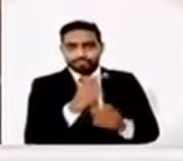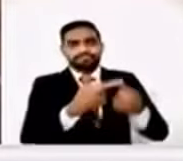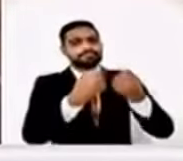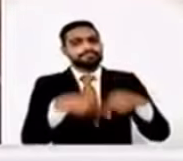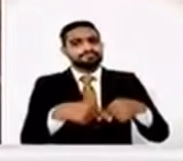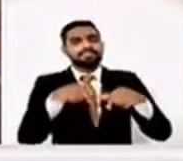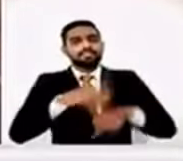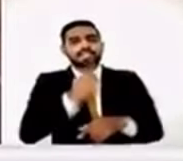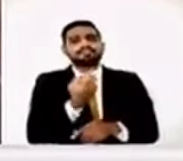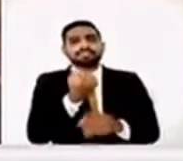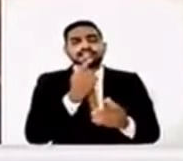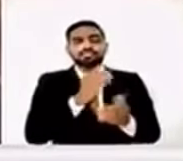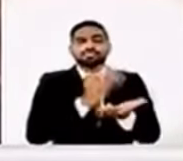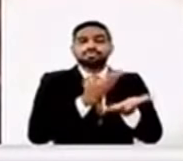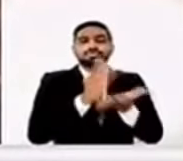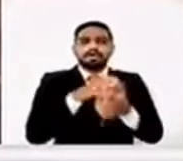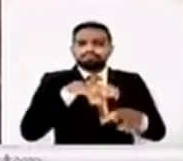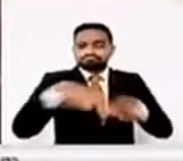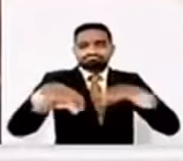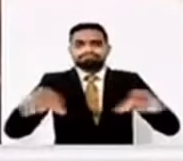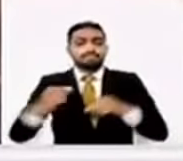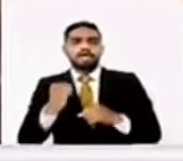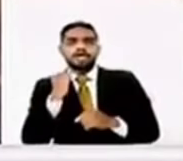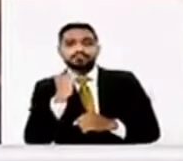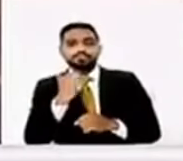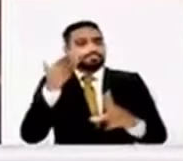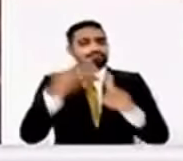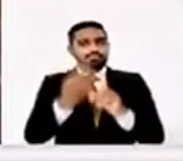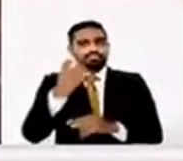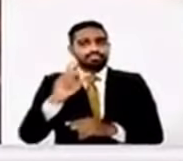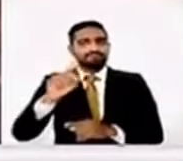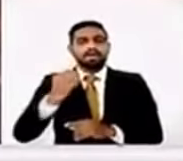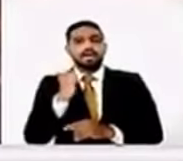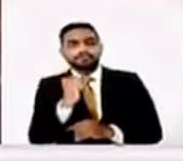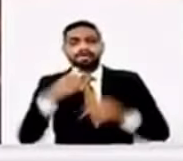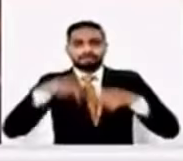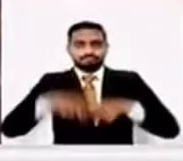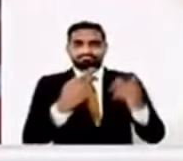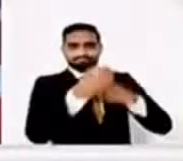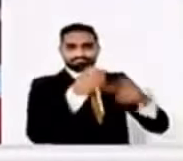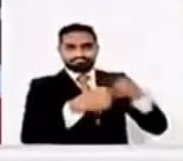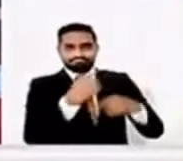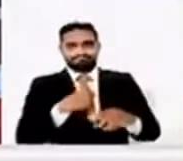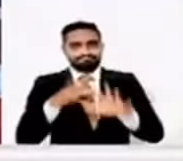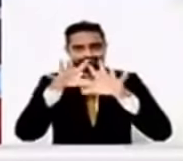for the year 2021? We are now joined by Newsfirst's